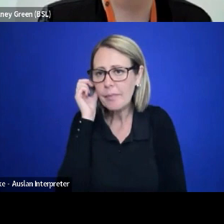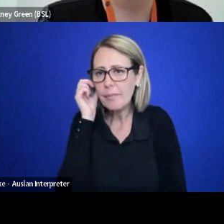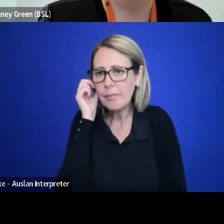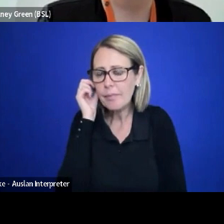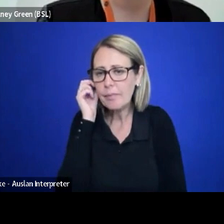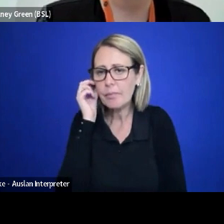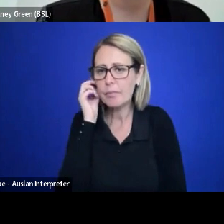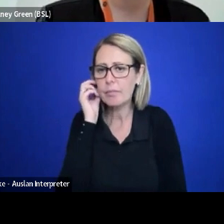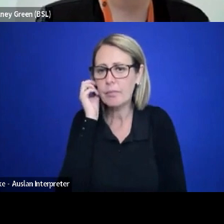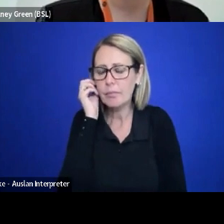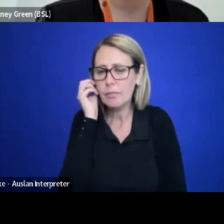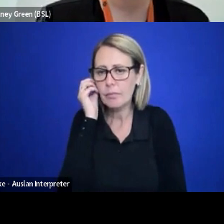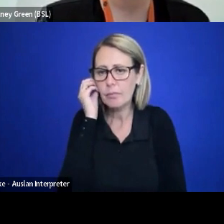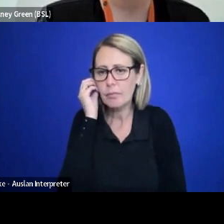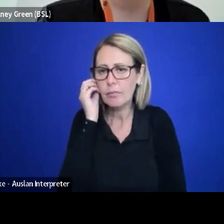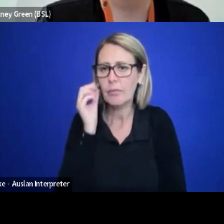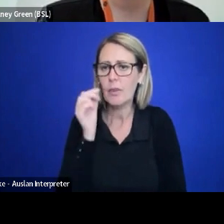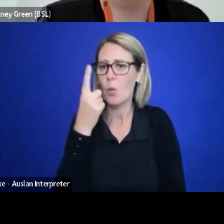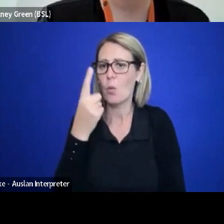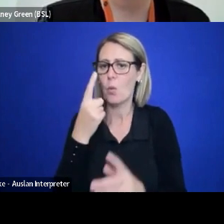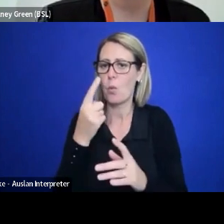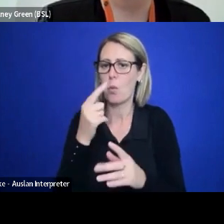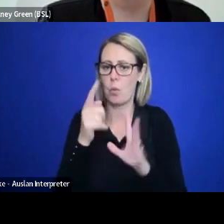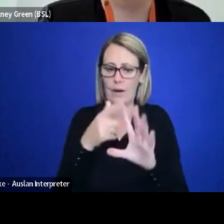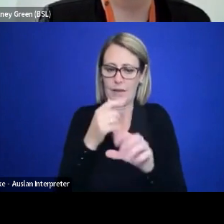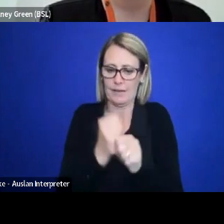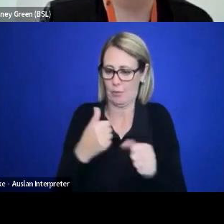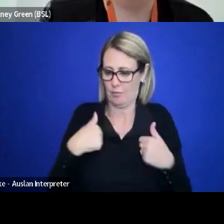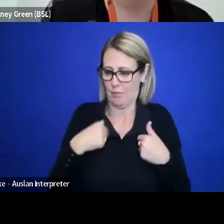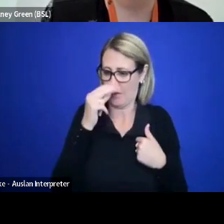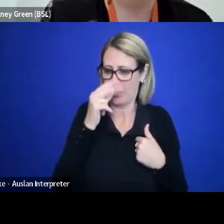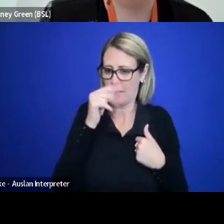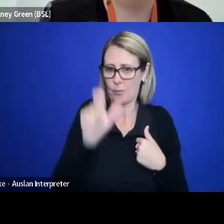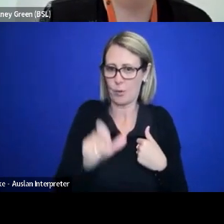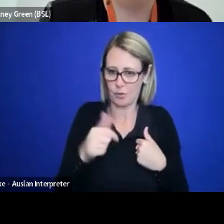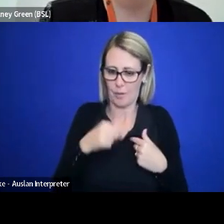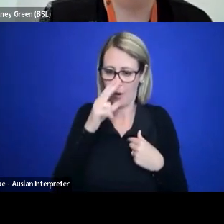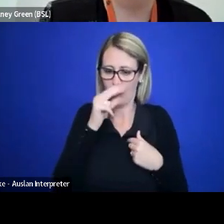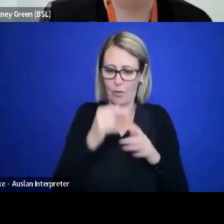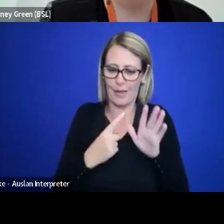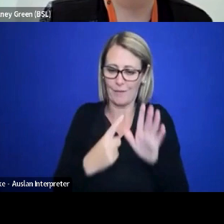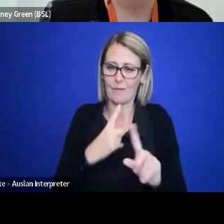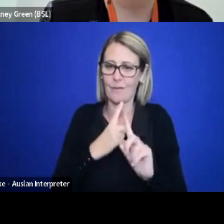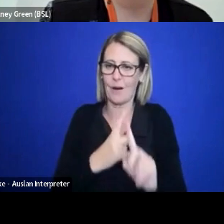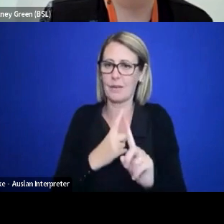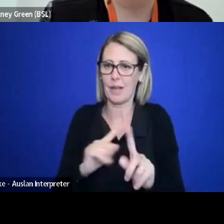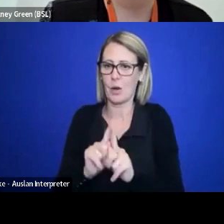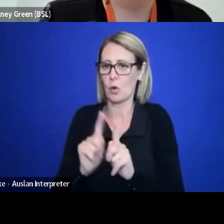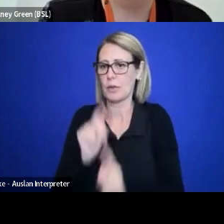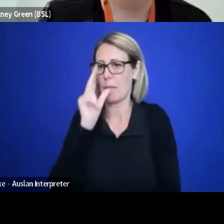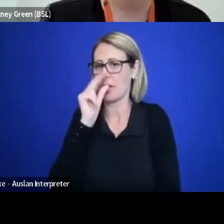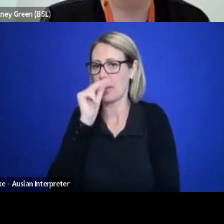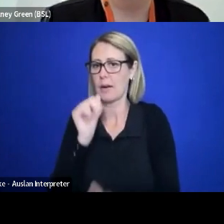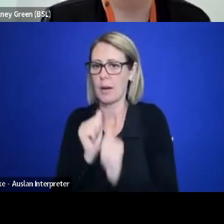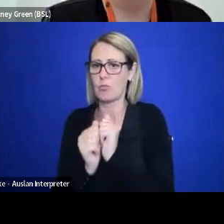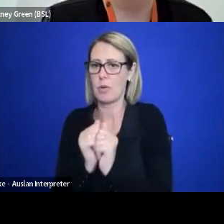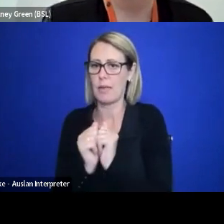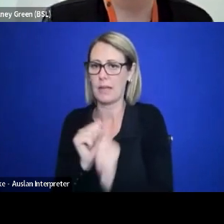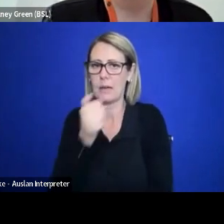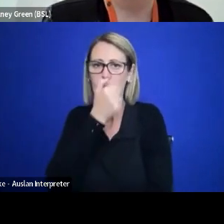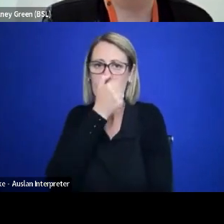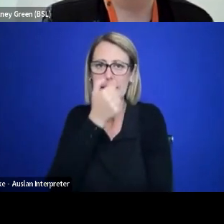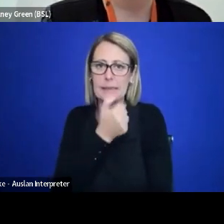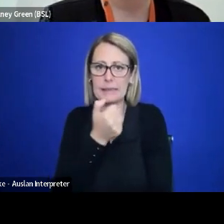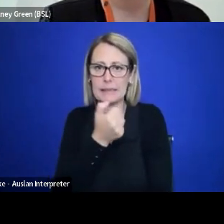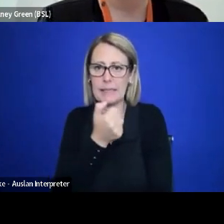of the examples is, I'm a young person myself and a youth advisor, and also my younger brother, who is 16 years